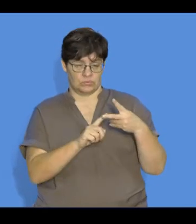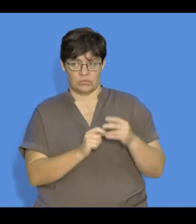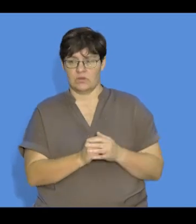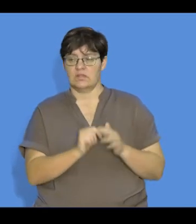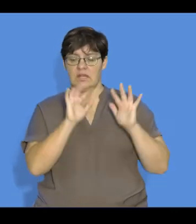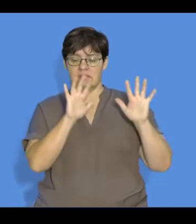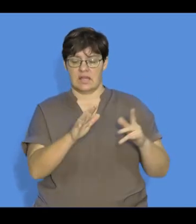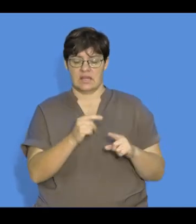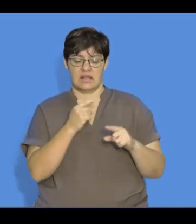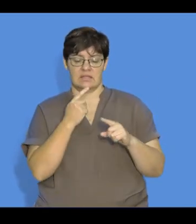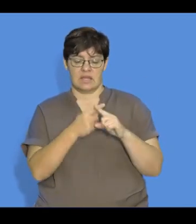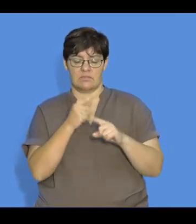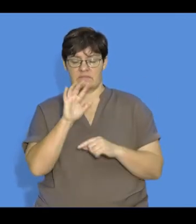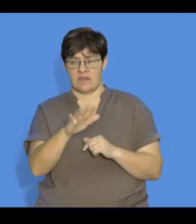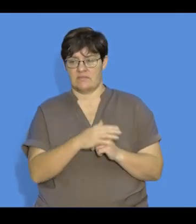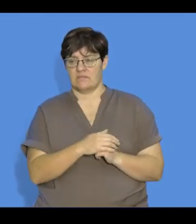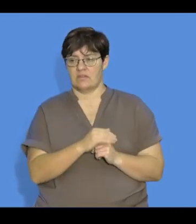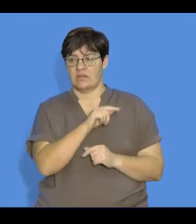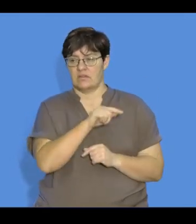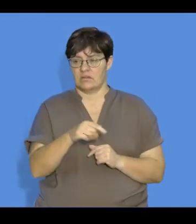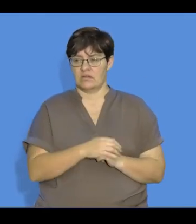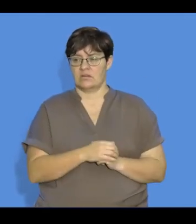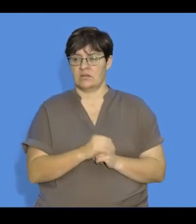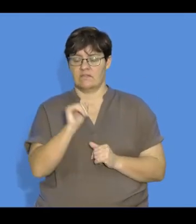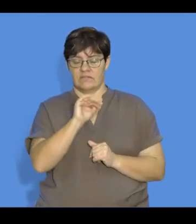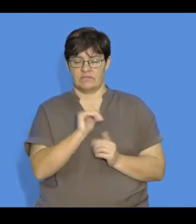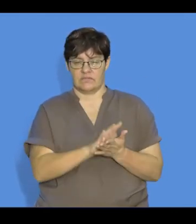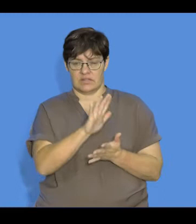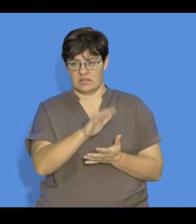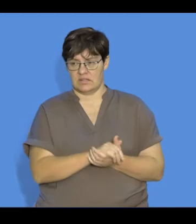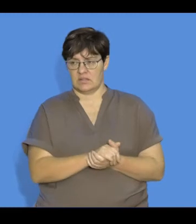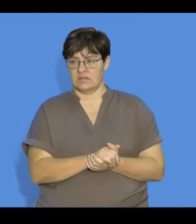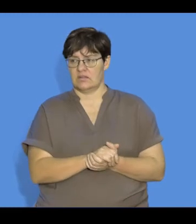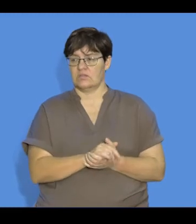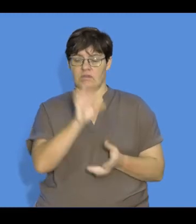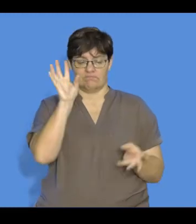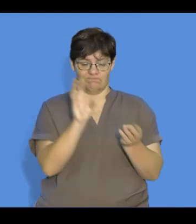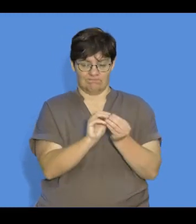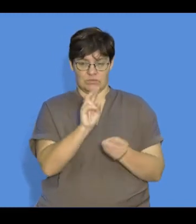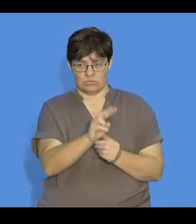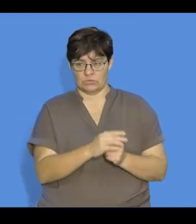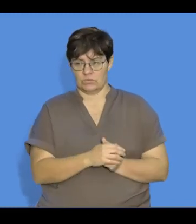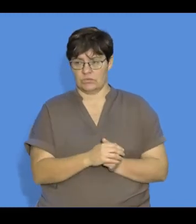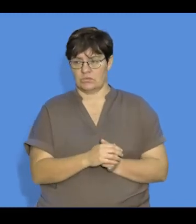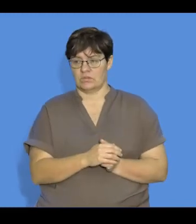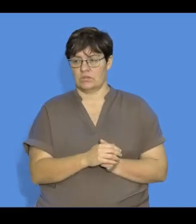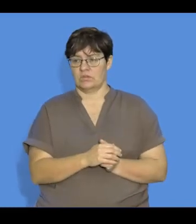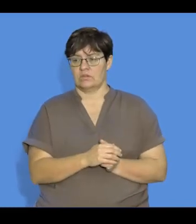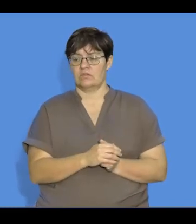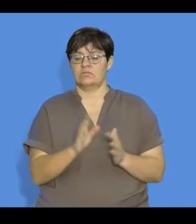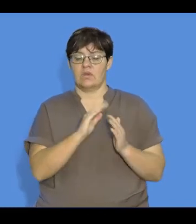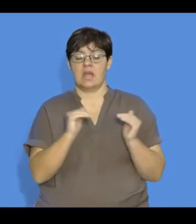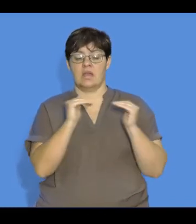10 multiplied by 5, divided by 15. So the 15 is the sum of the 2, right? So our